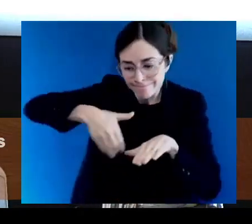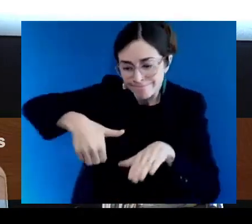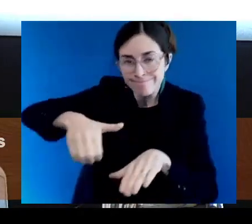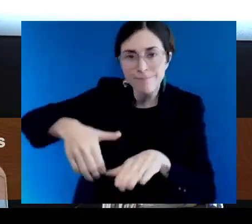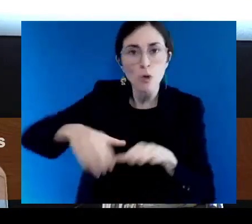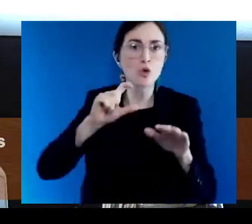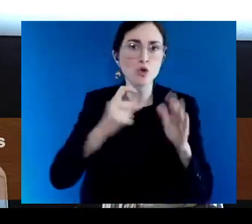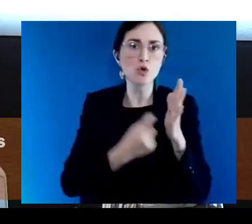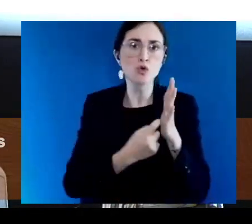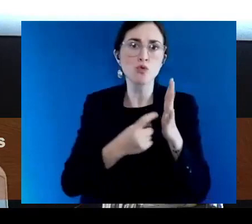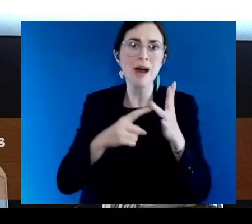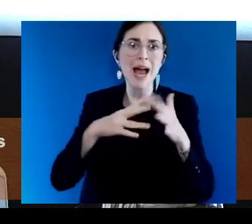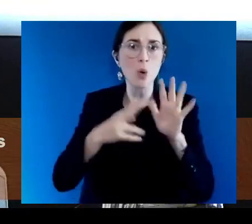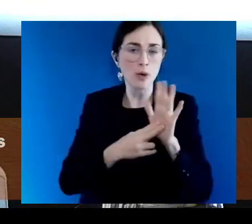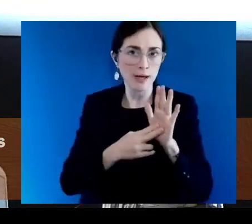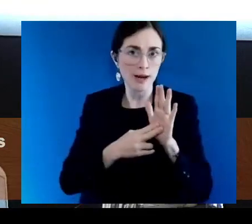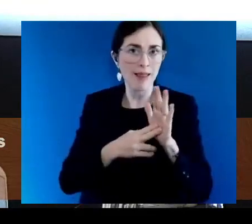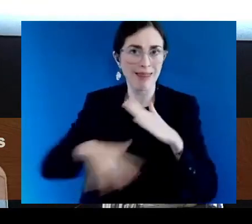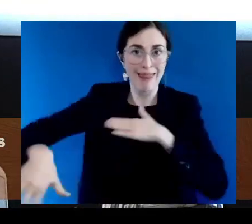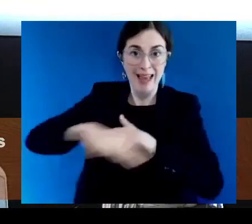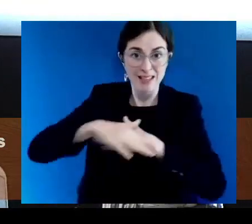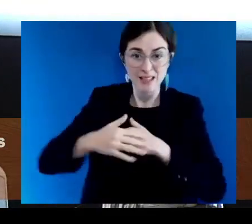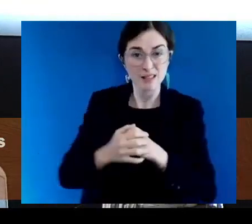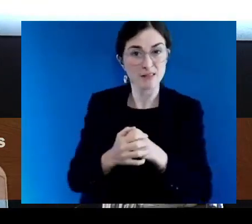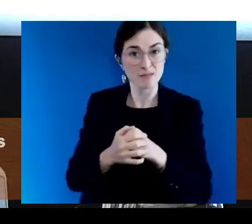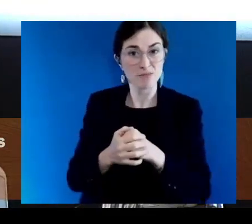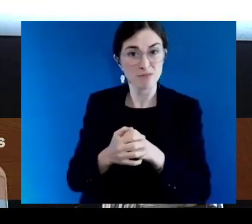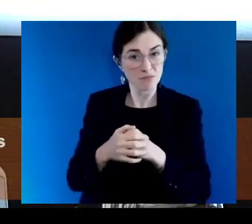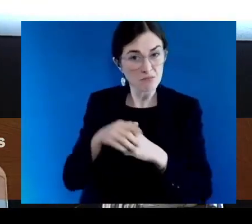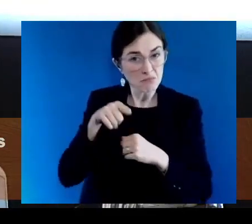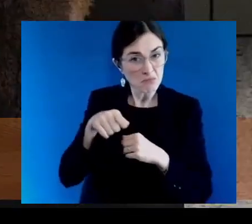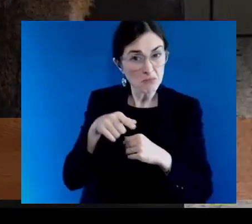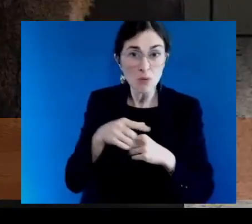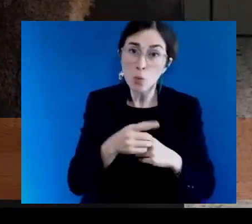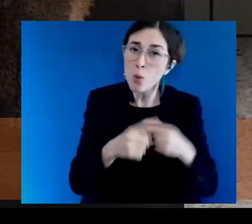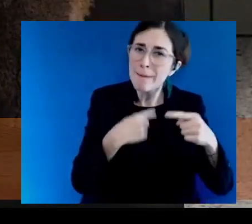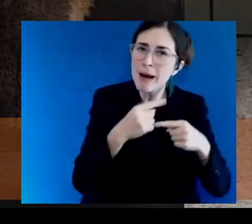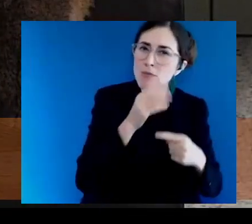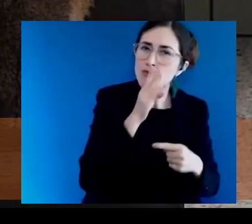there royalties paid from sandstone and gravel extraction on private land?